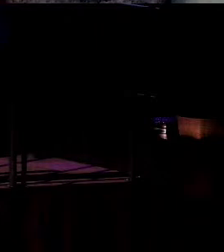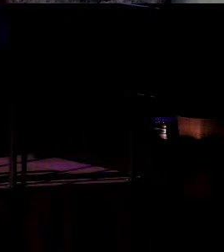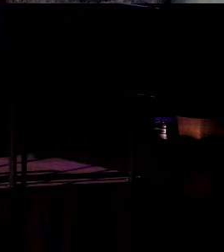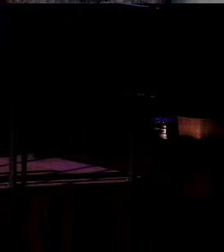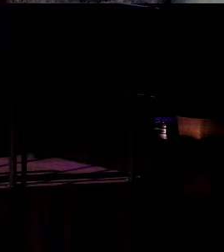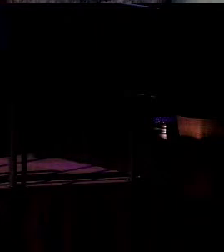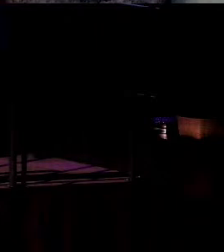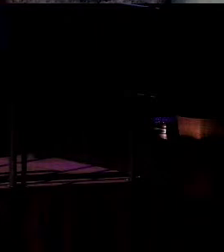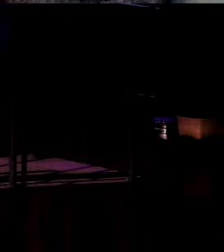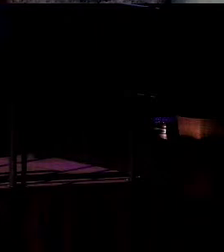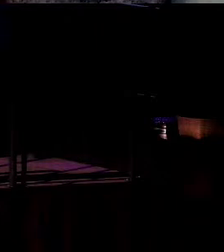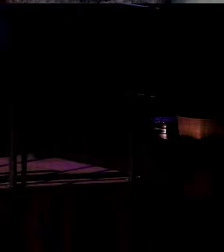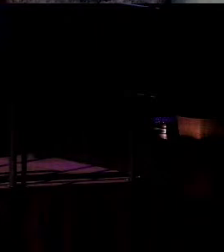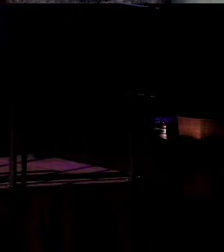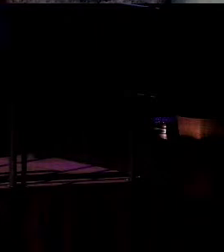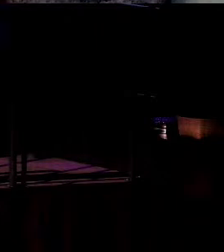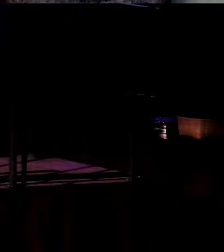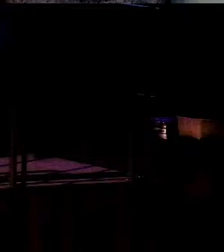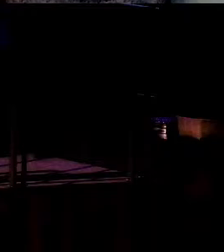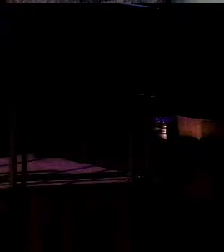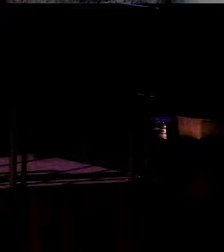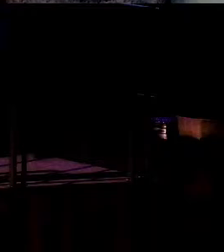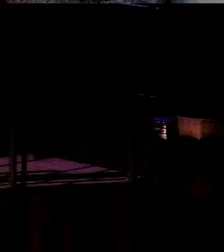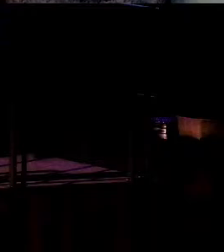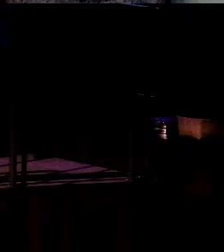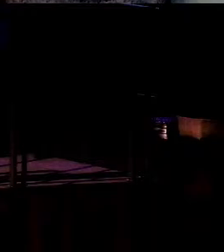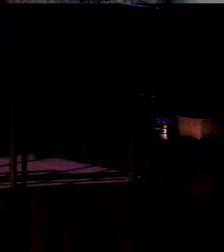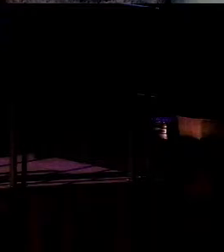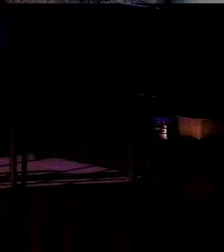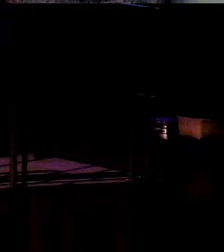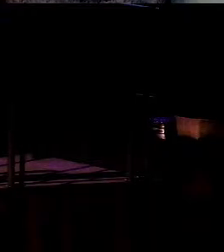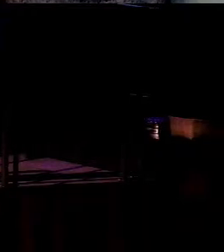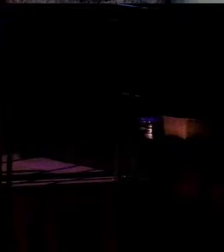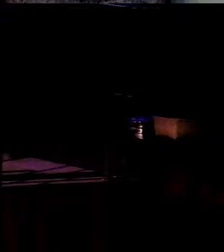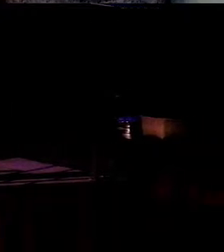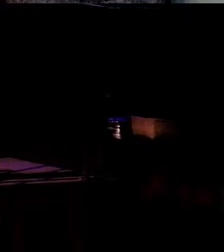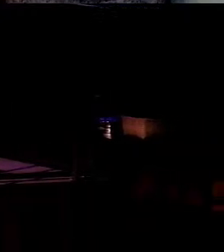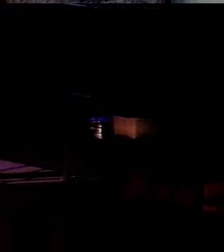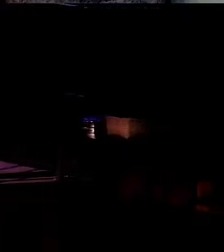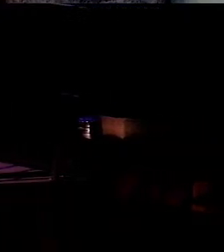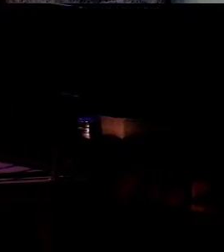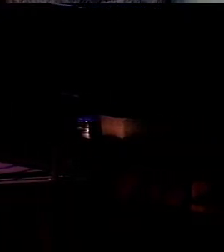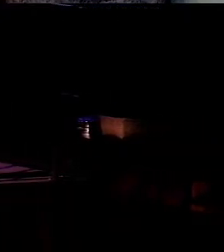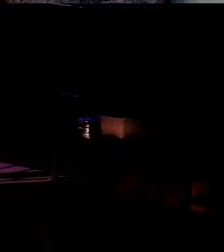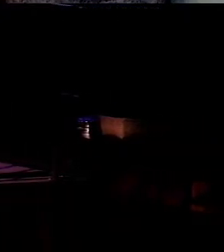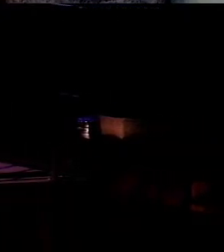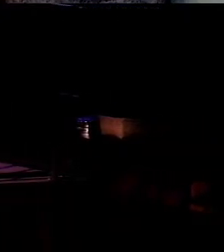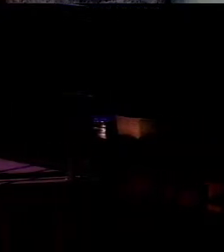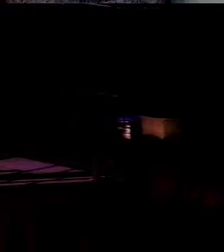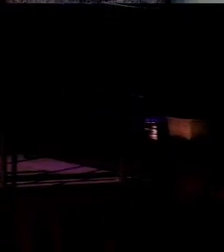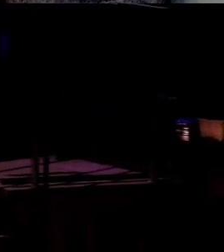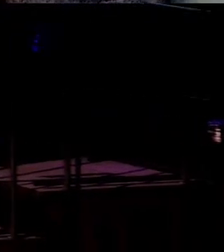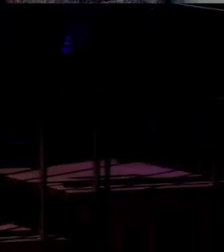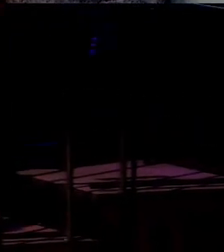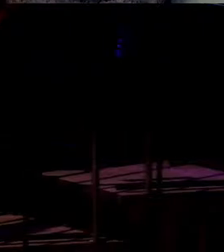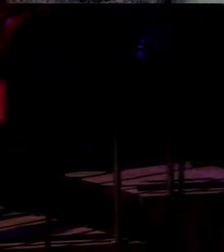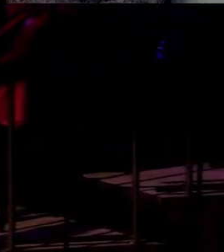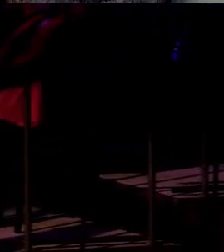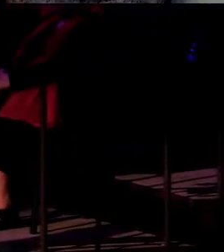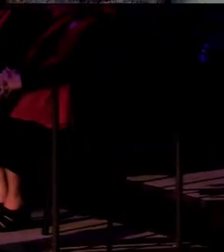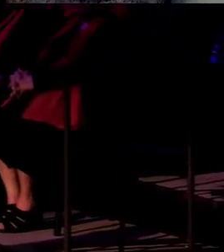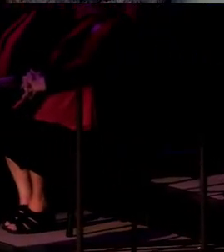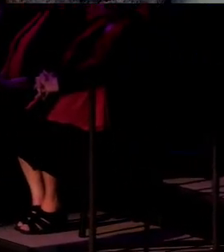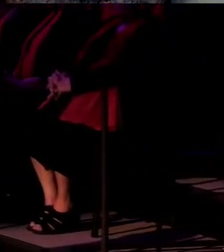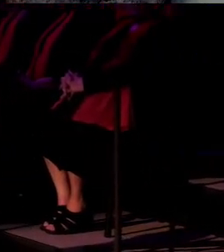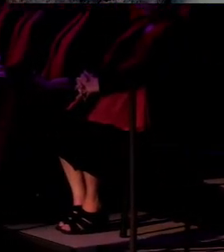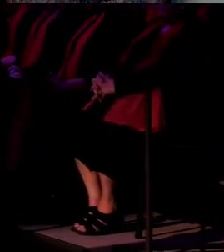knew Peter, one of his closest and dearest friends, would so recklessly betray him. He knew the disciples would